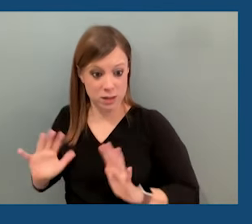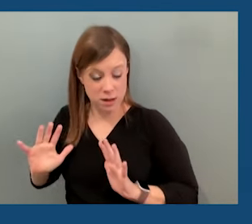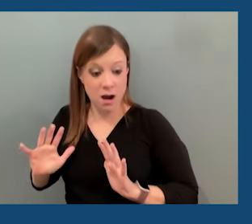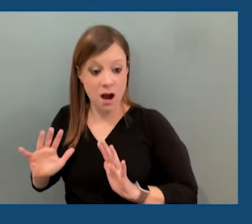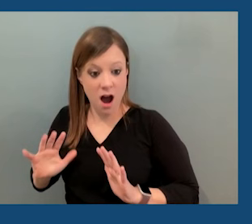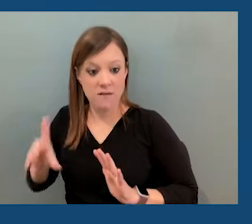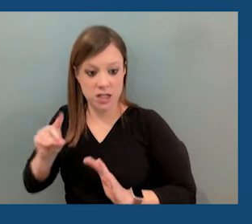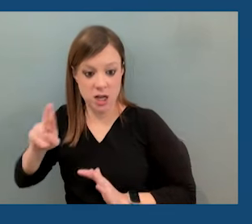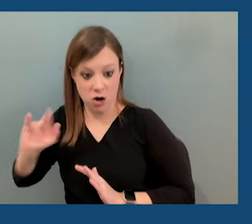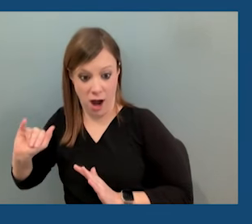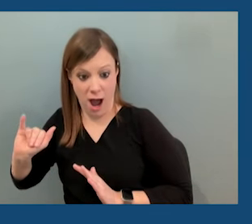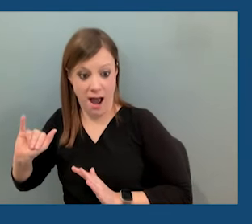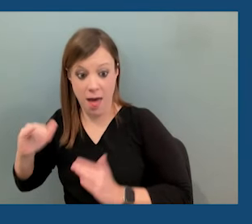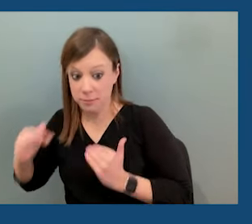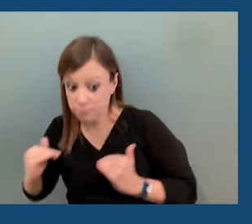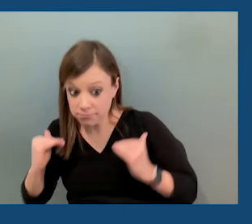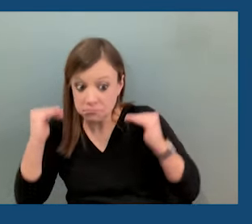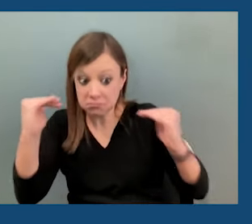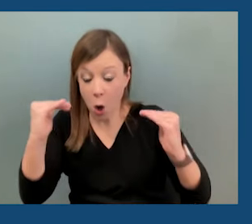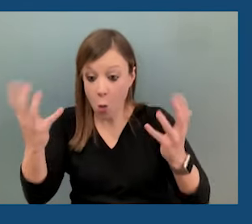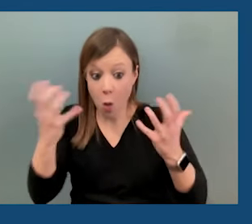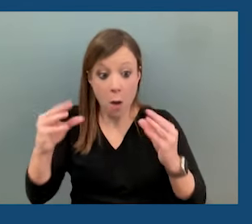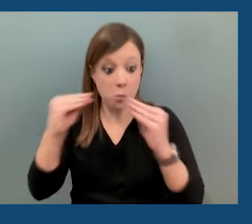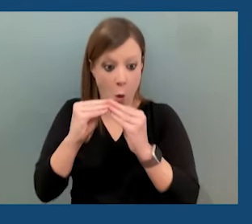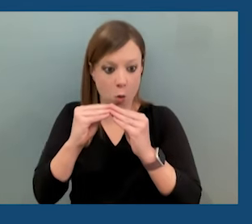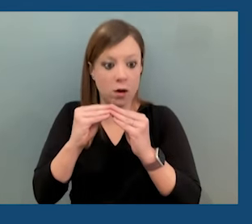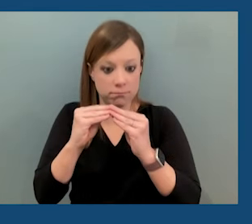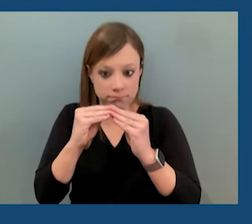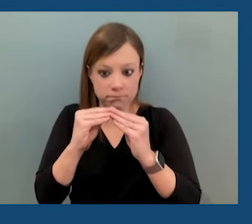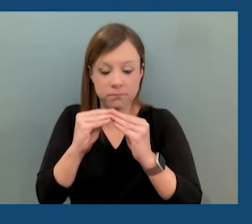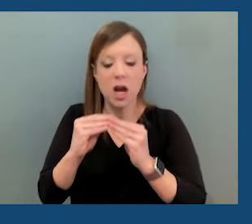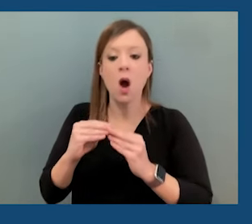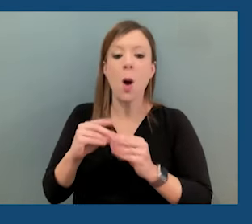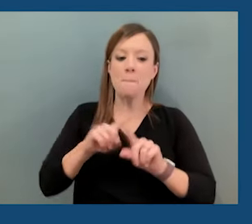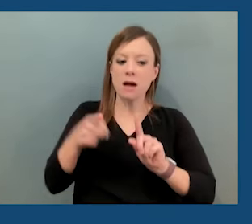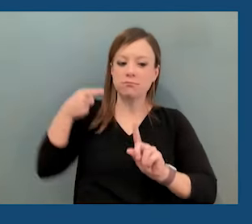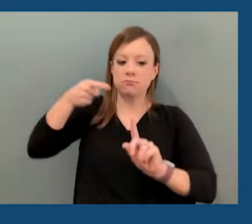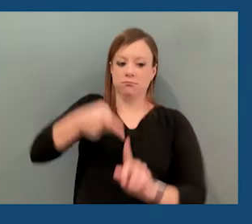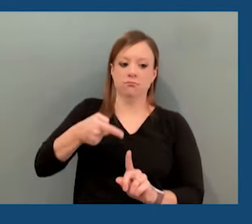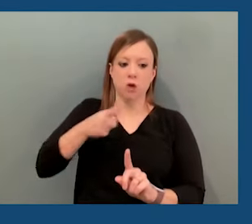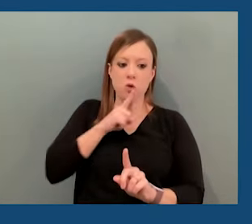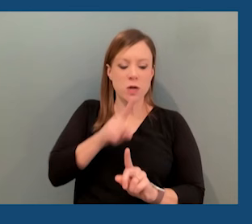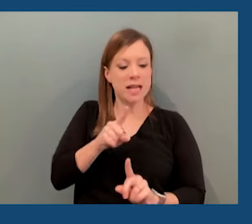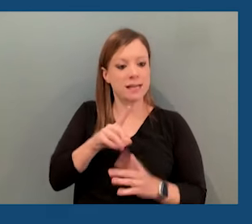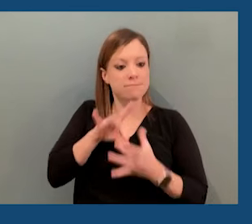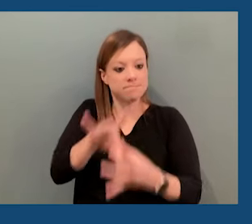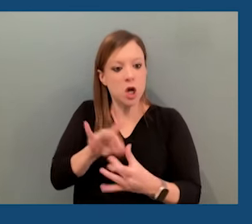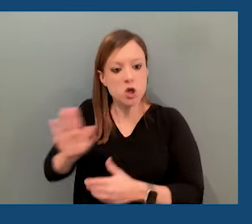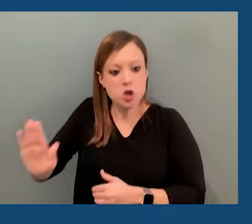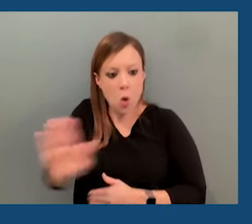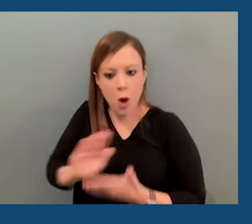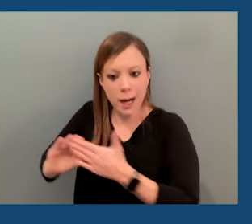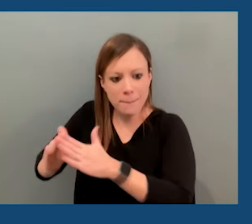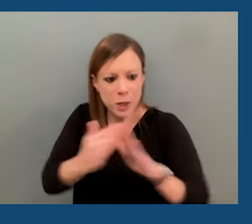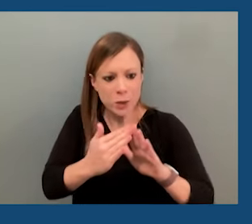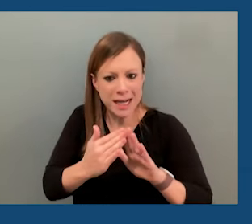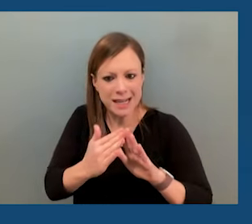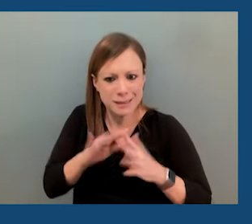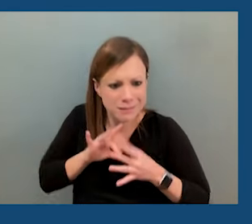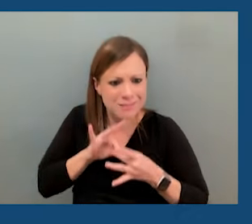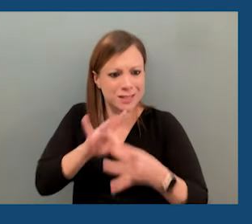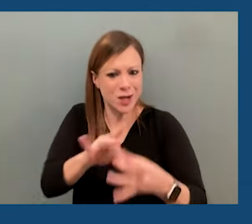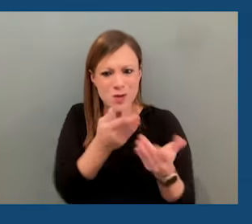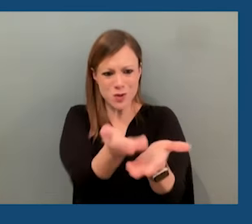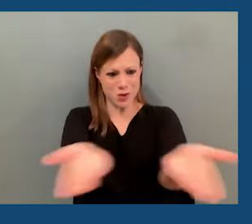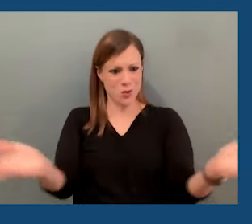priority. But this is really about your communities. Again, this program is about you, the community, telling